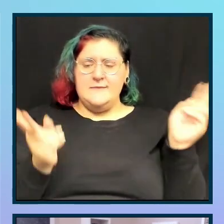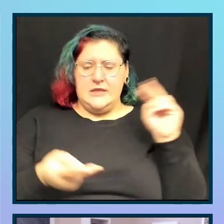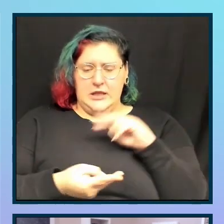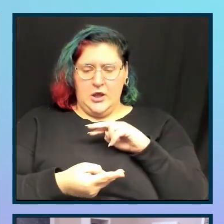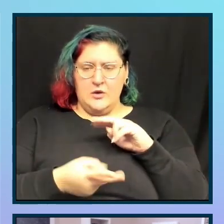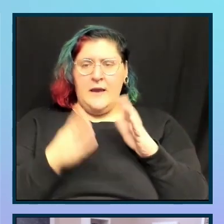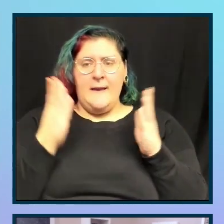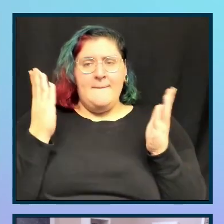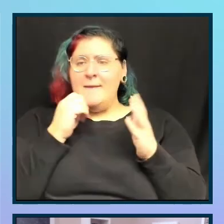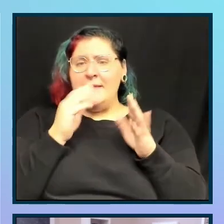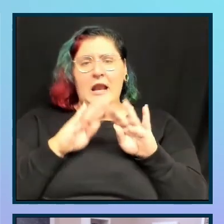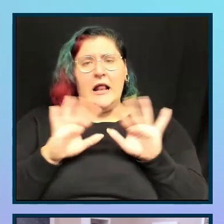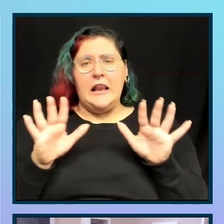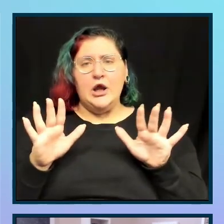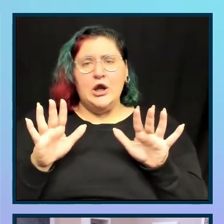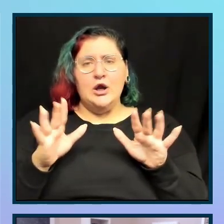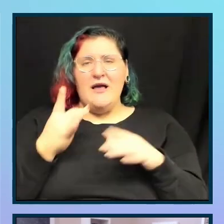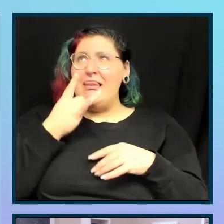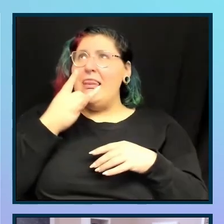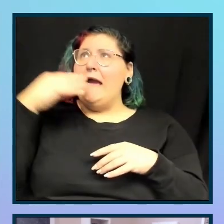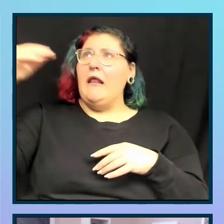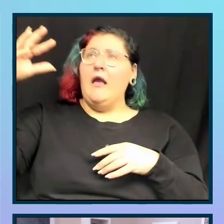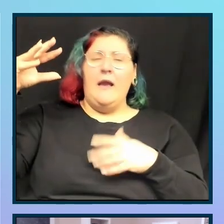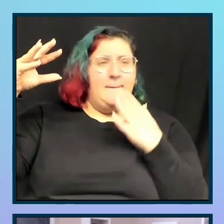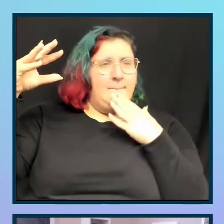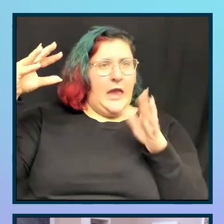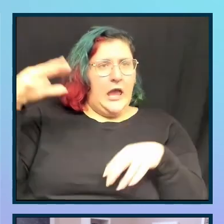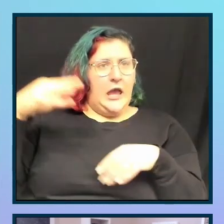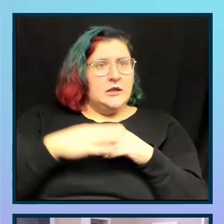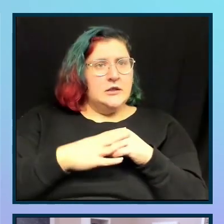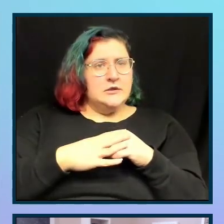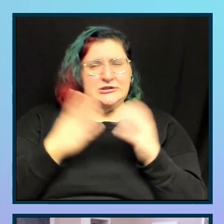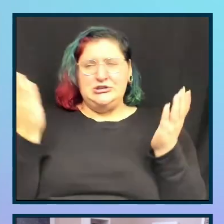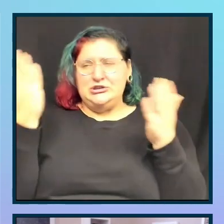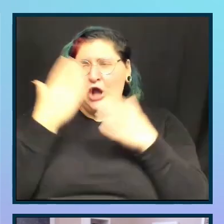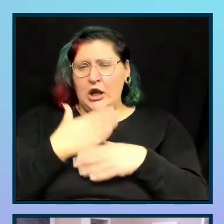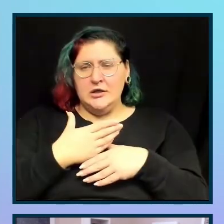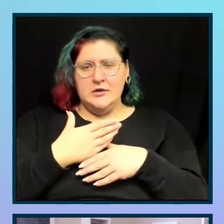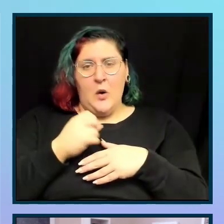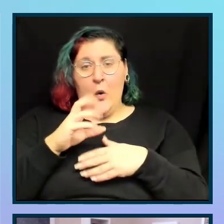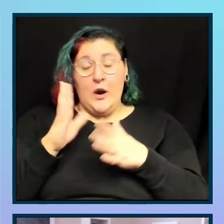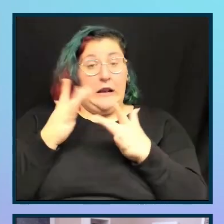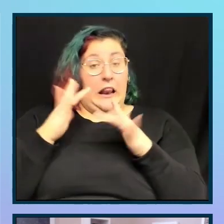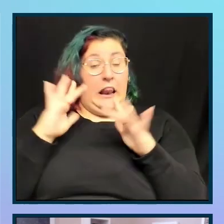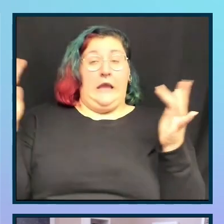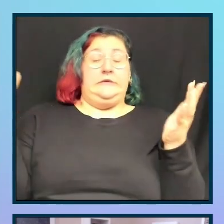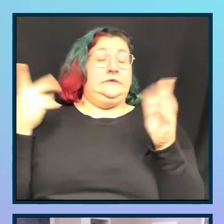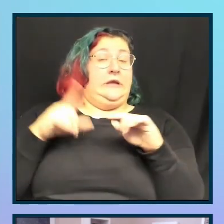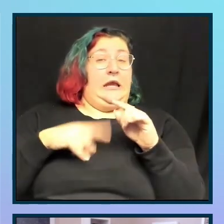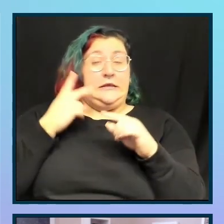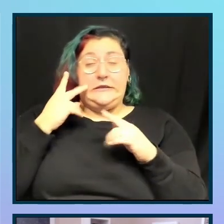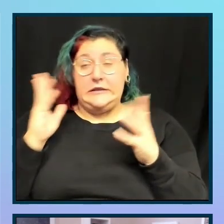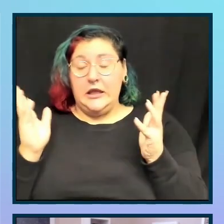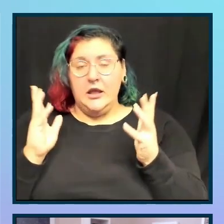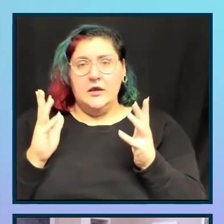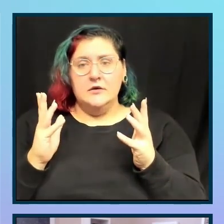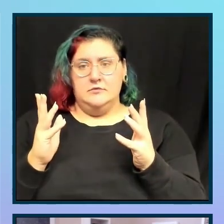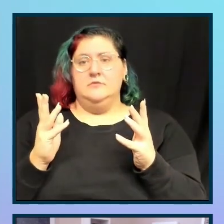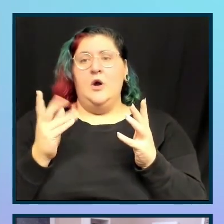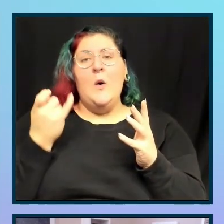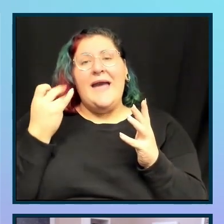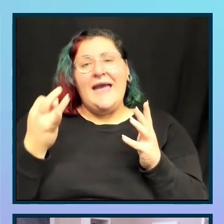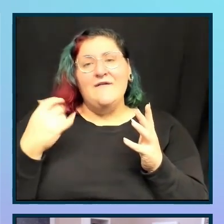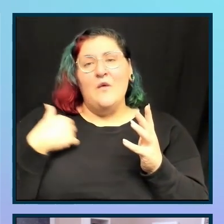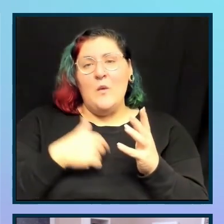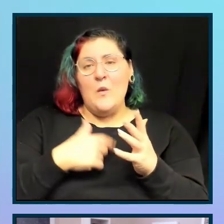They might be poorly lit. They might be too dark. They might be blown out. And so if we are going to create AI systems